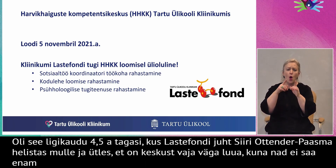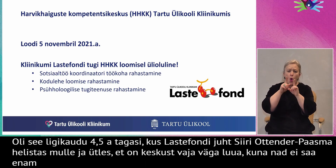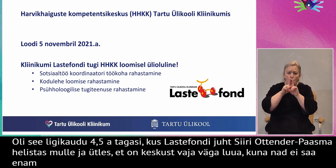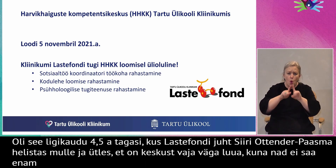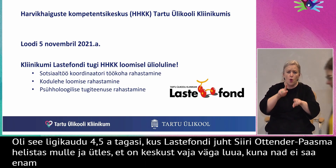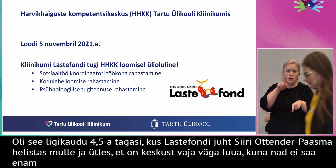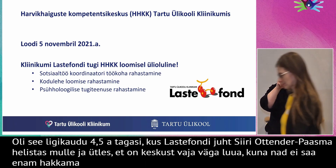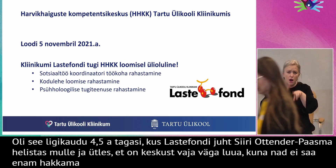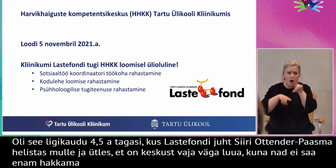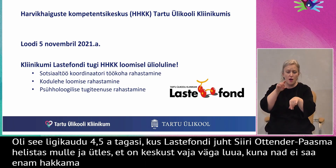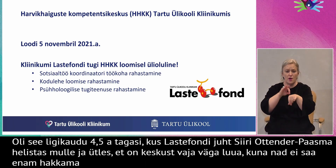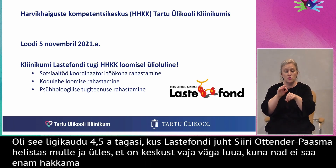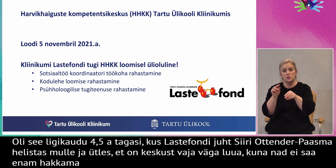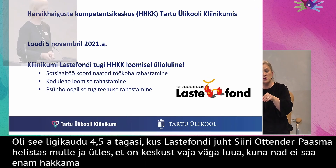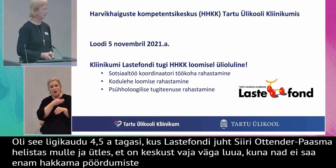the